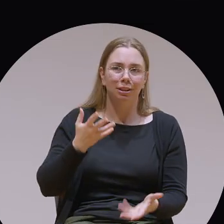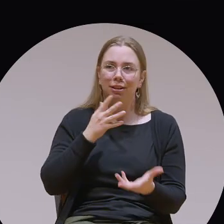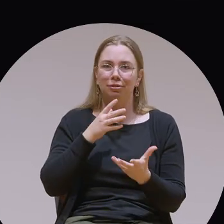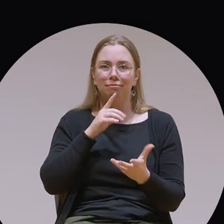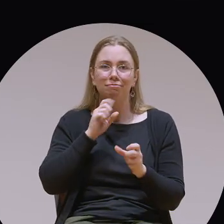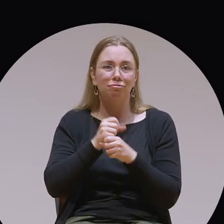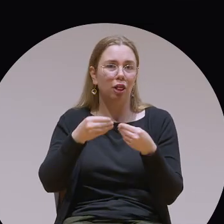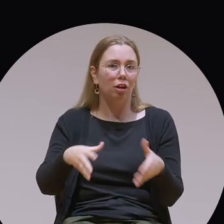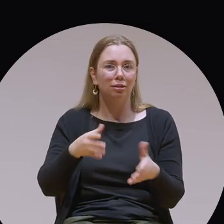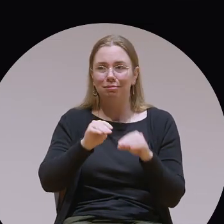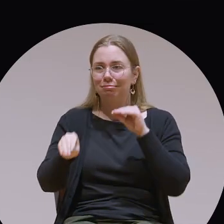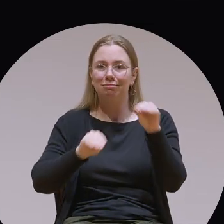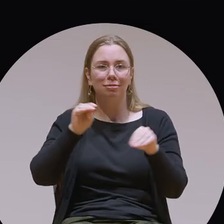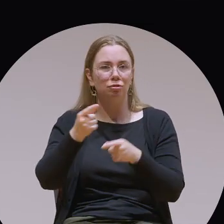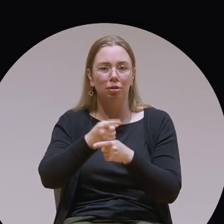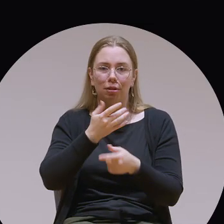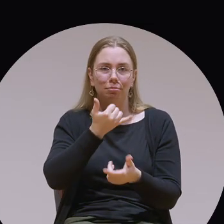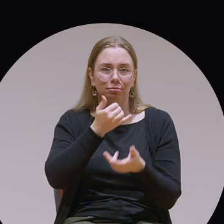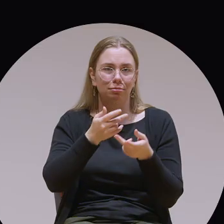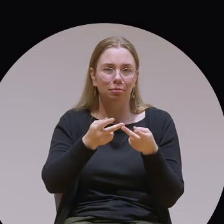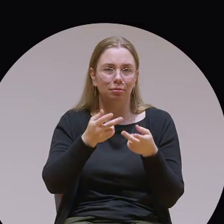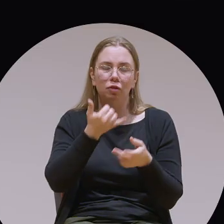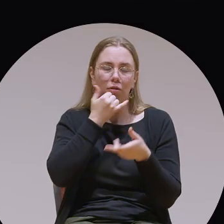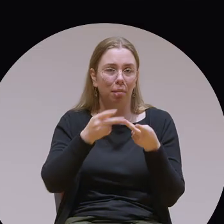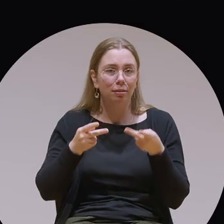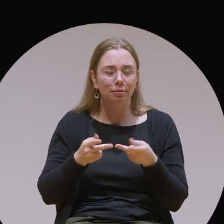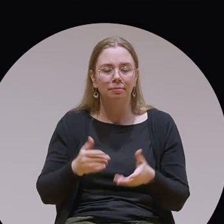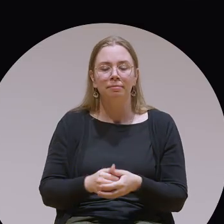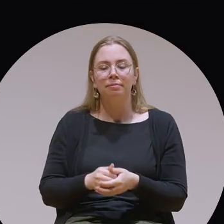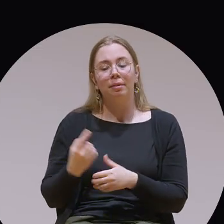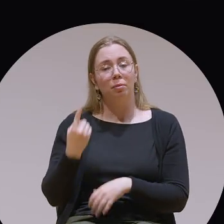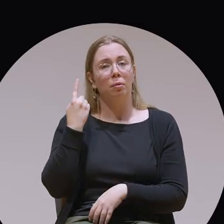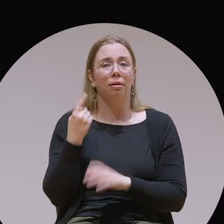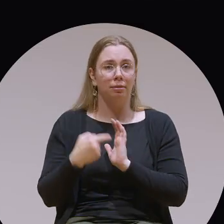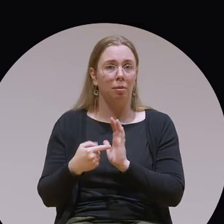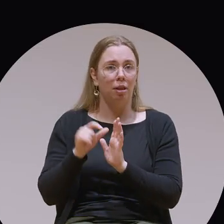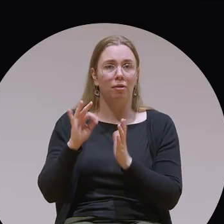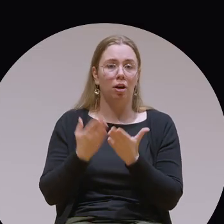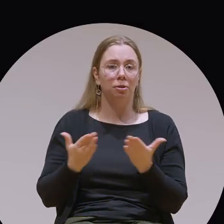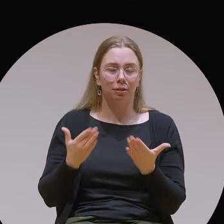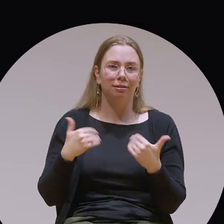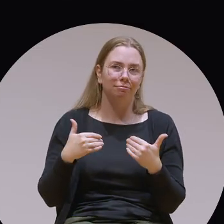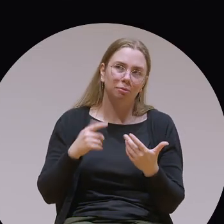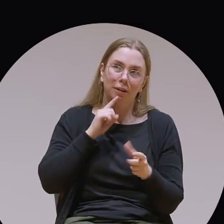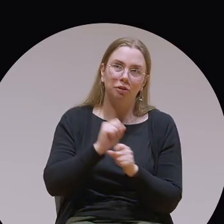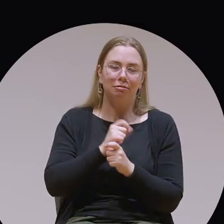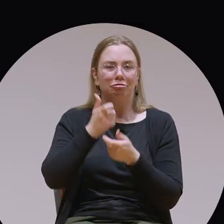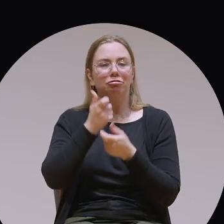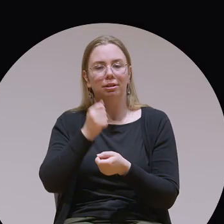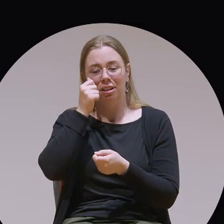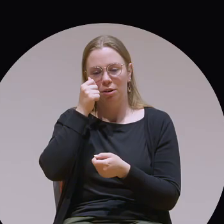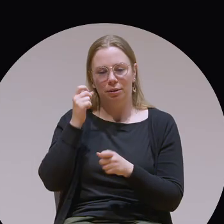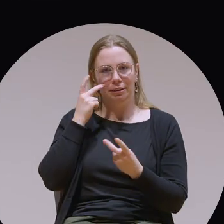on this slide on the left, you have an example of an object which turned out to be a problem. The object itself is in the top of the slide,